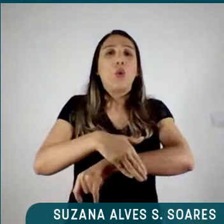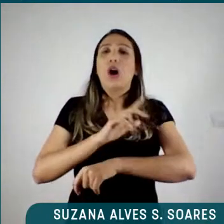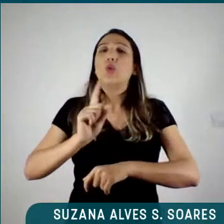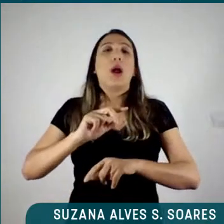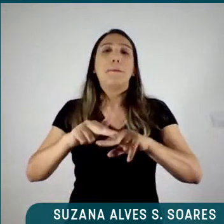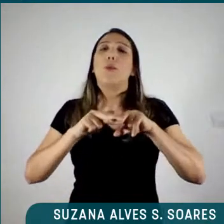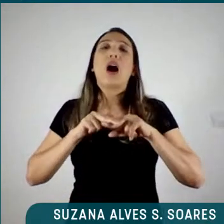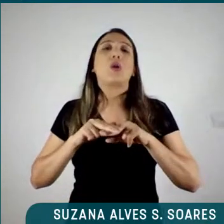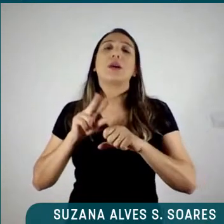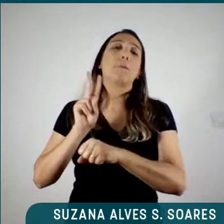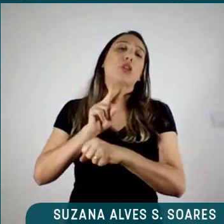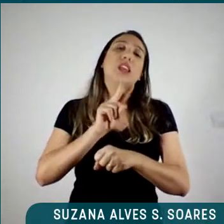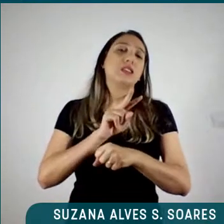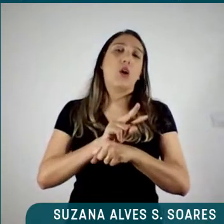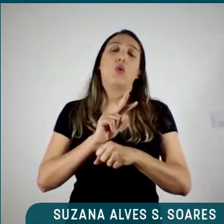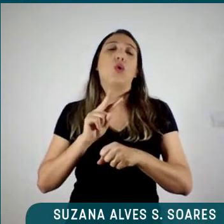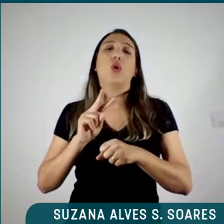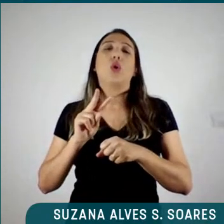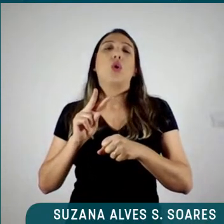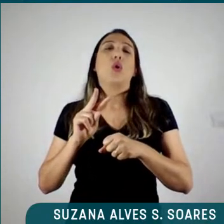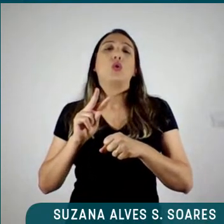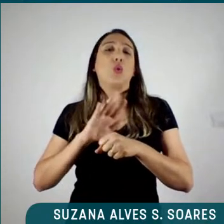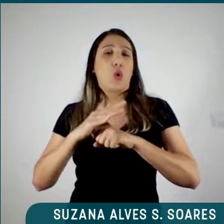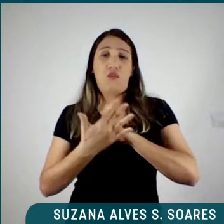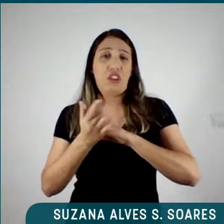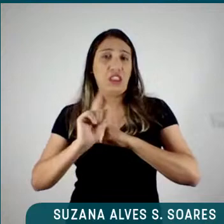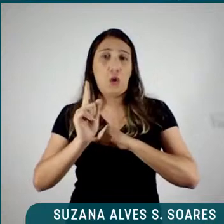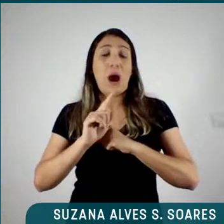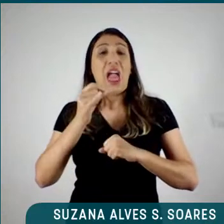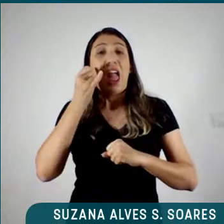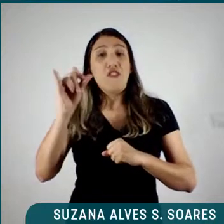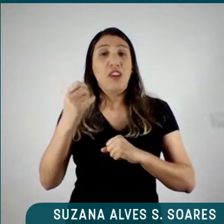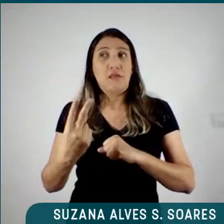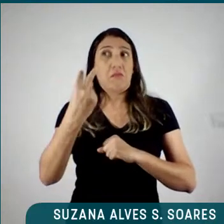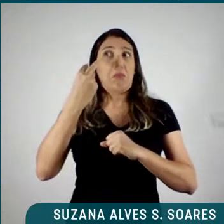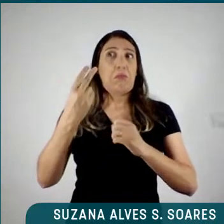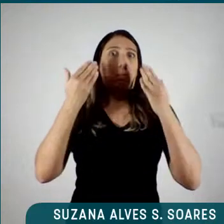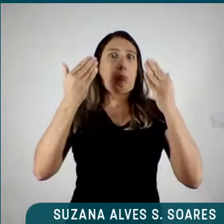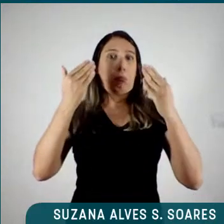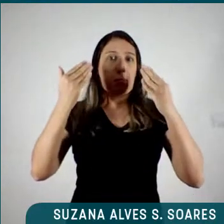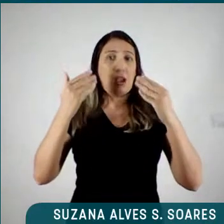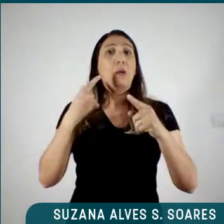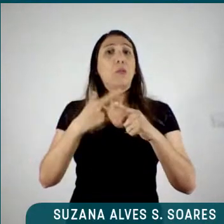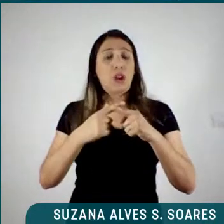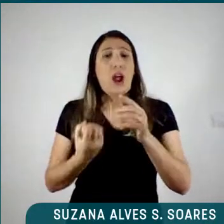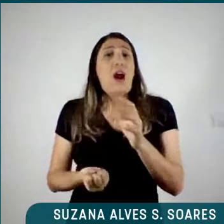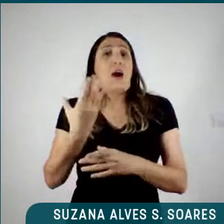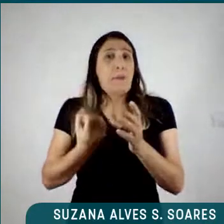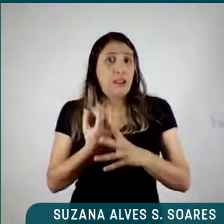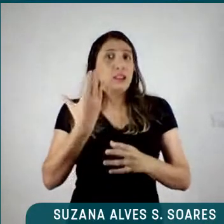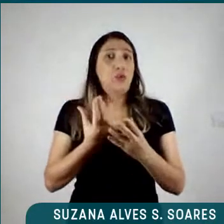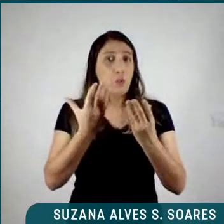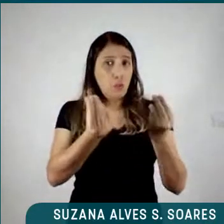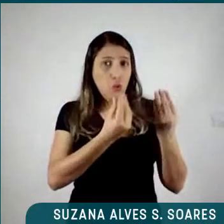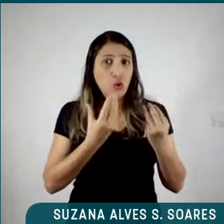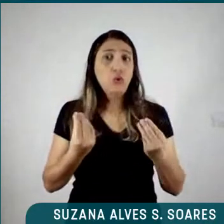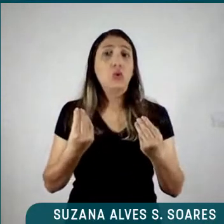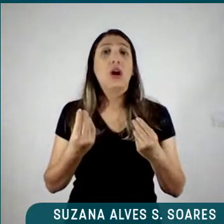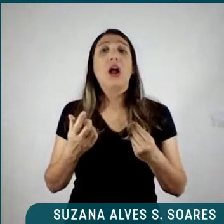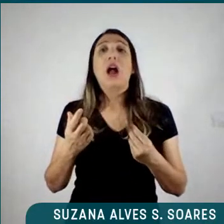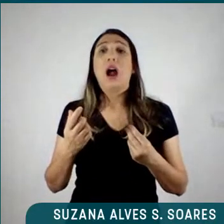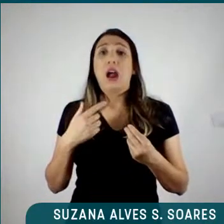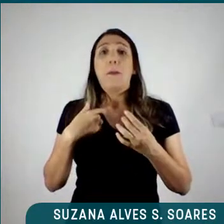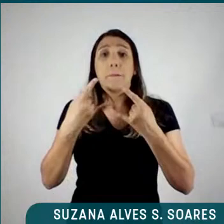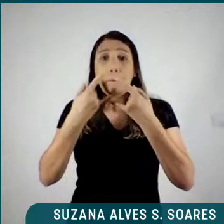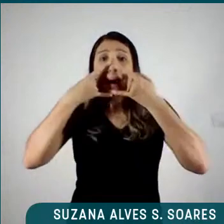the Black men, they have difficulties of using the mask. Actually, they do not use the masks because they are scared of